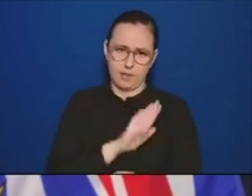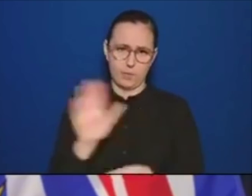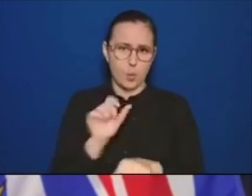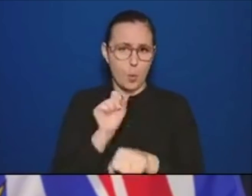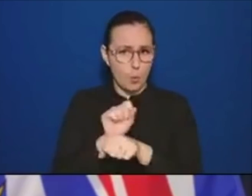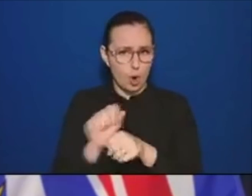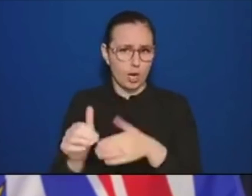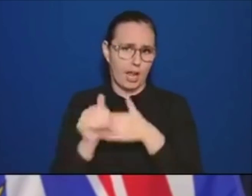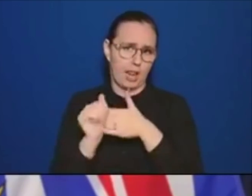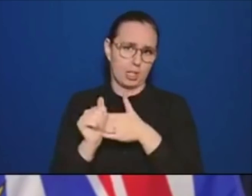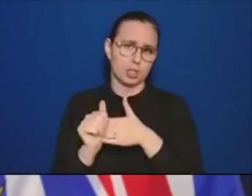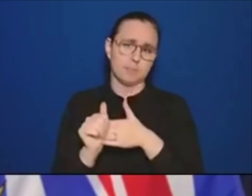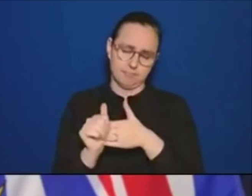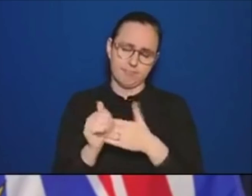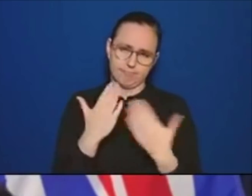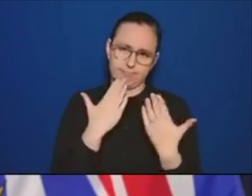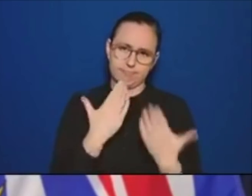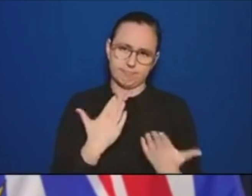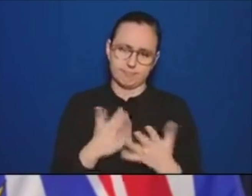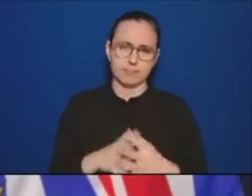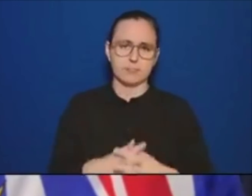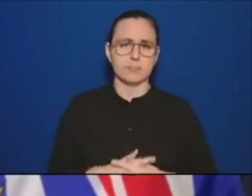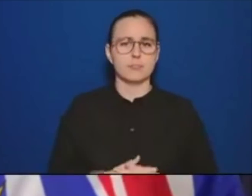Minister Fleming.